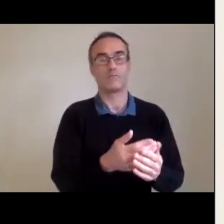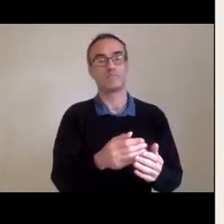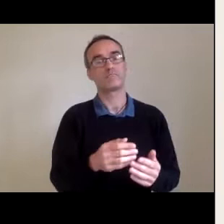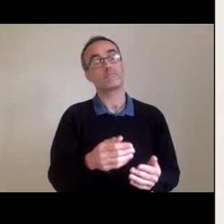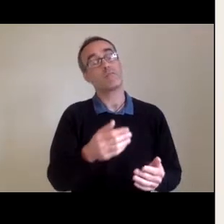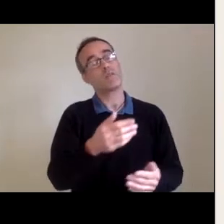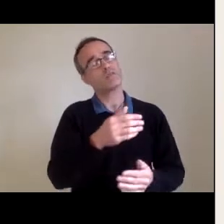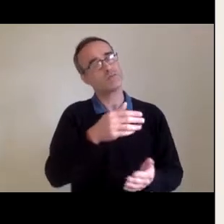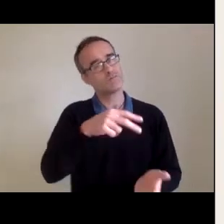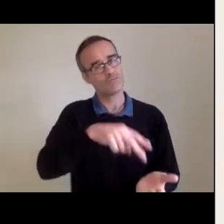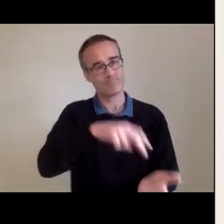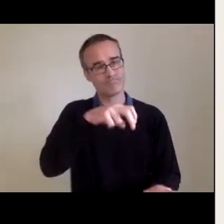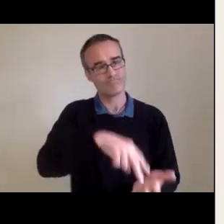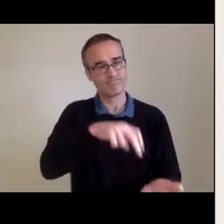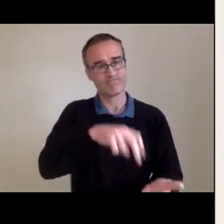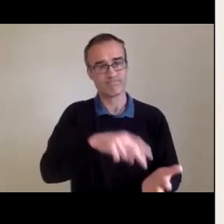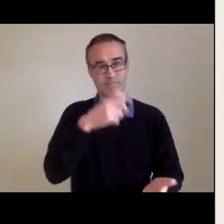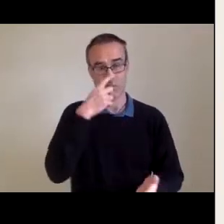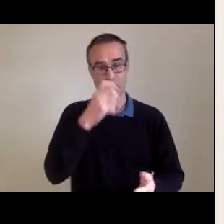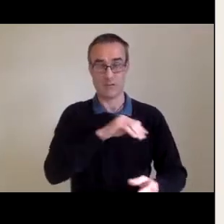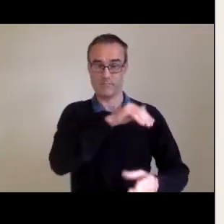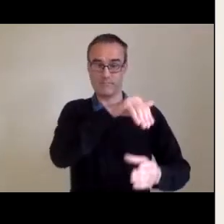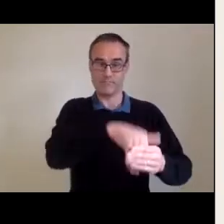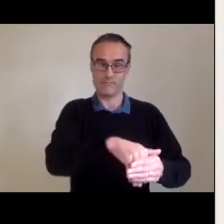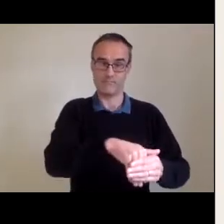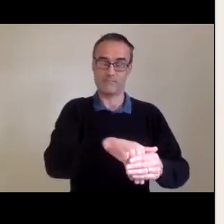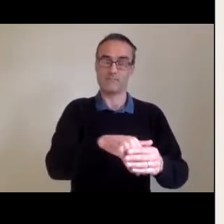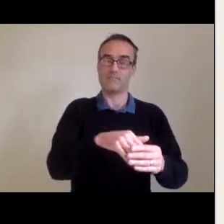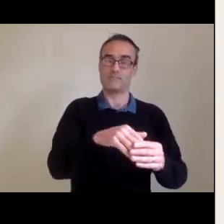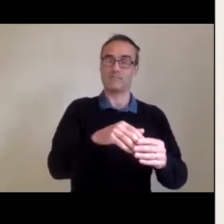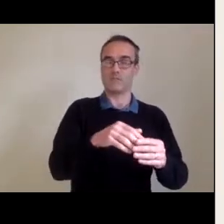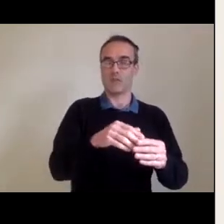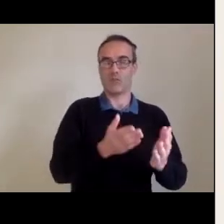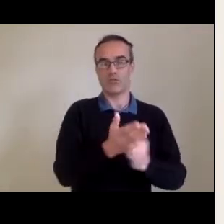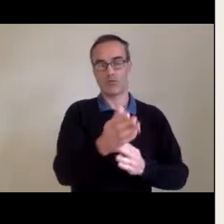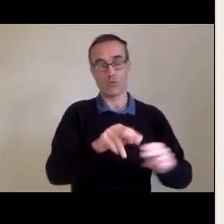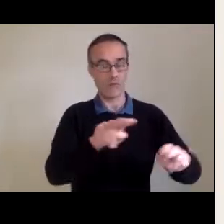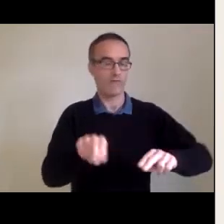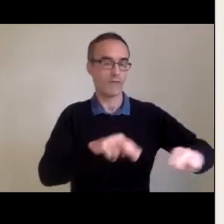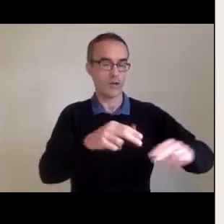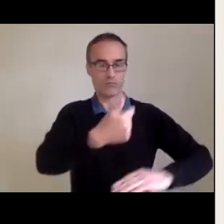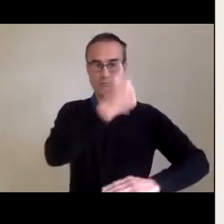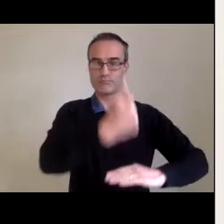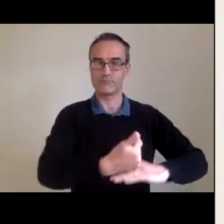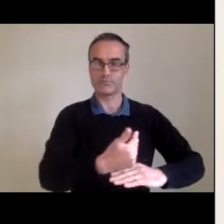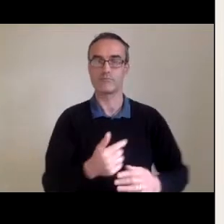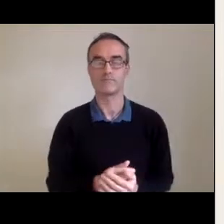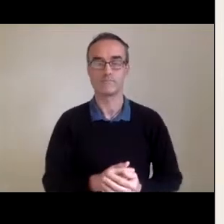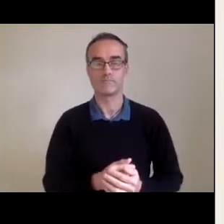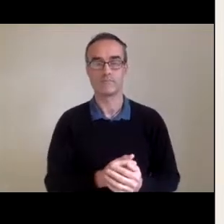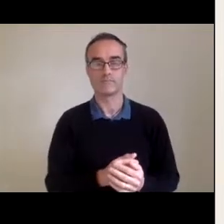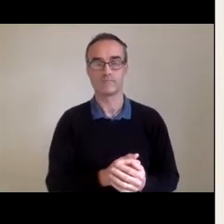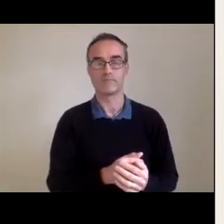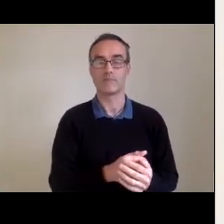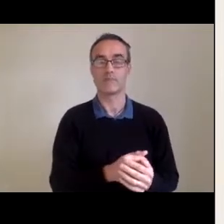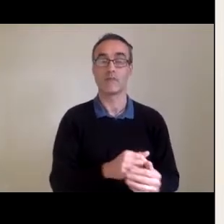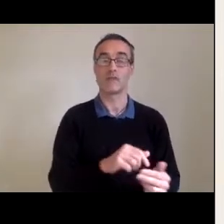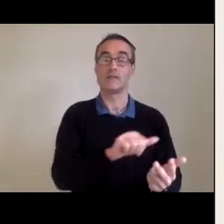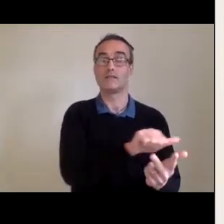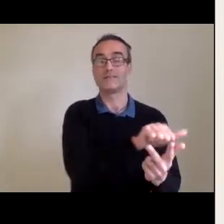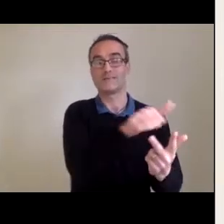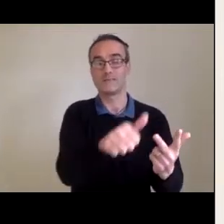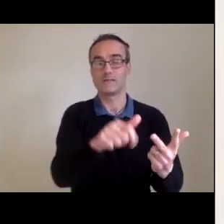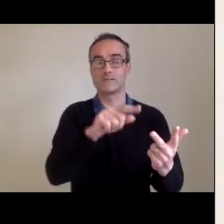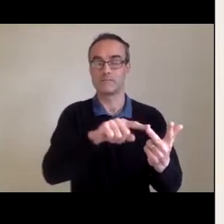that she has been able to make the time to send us a message for the launch of Commonwealth Chemistry. We're then going to move on to our discussion addressing